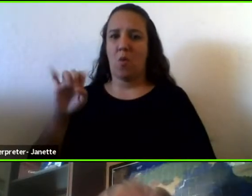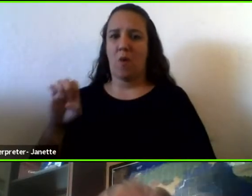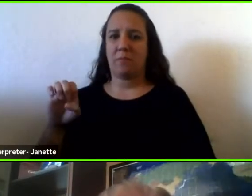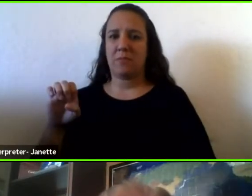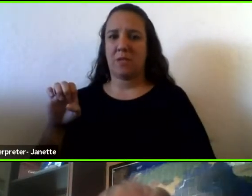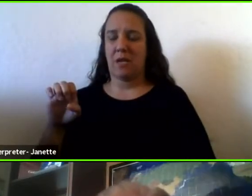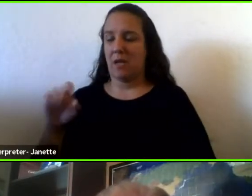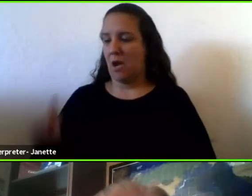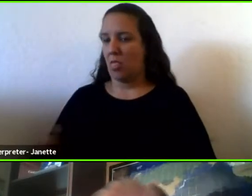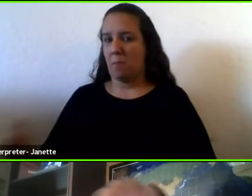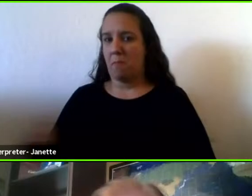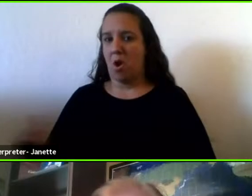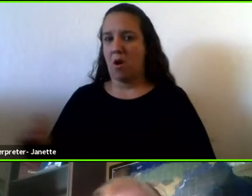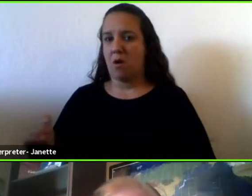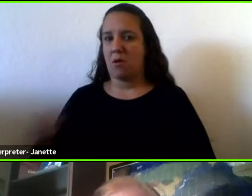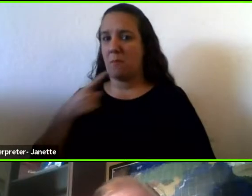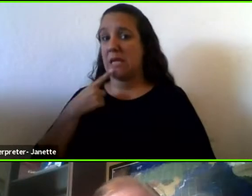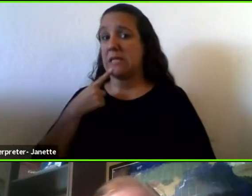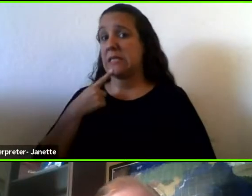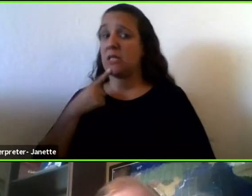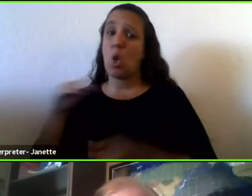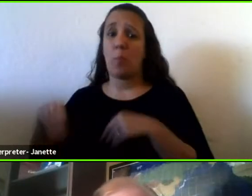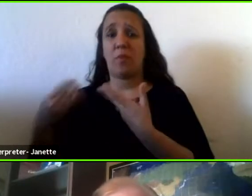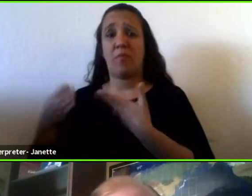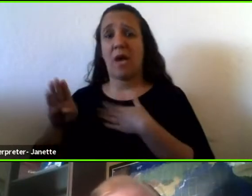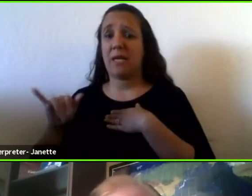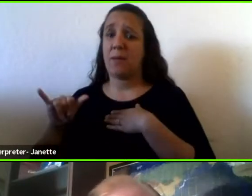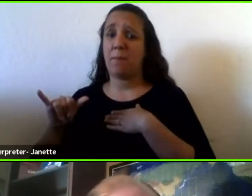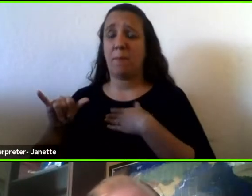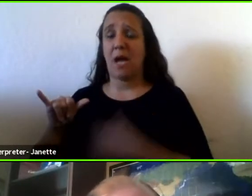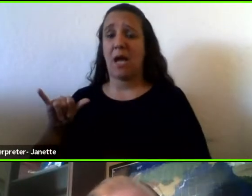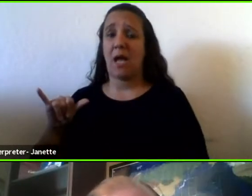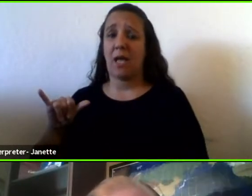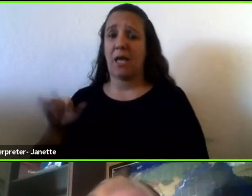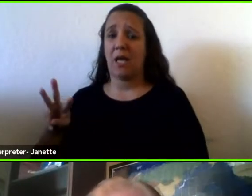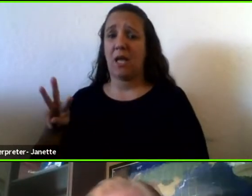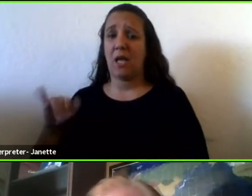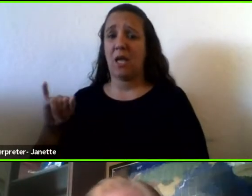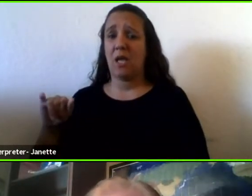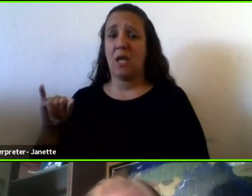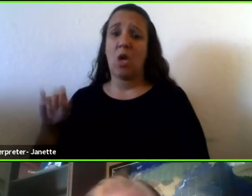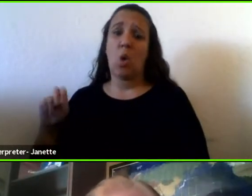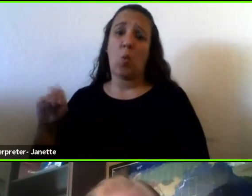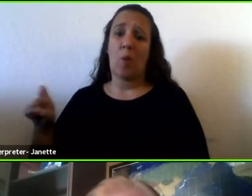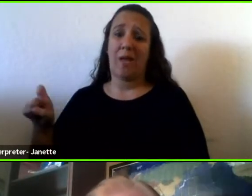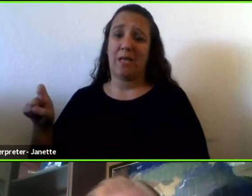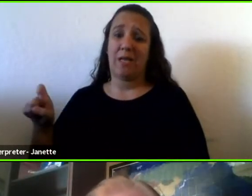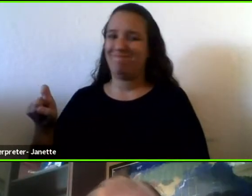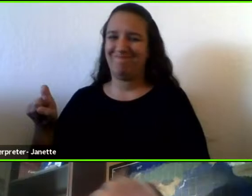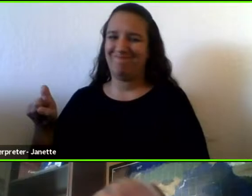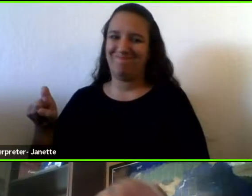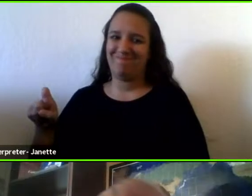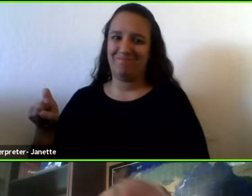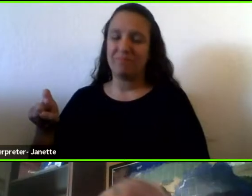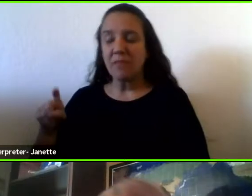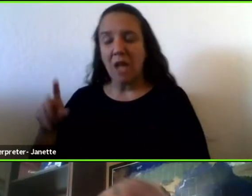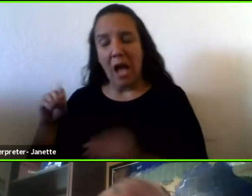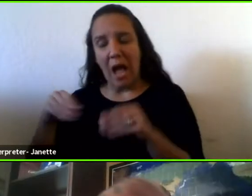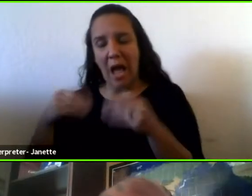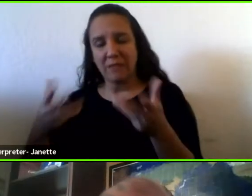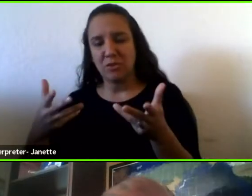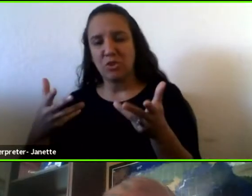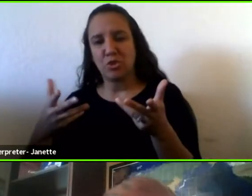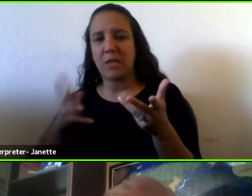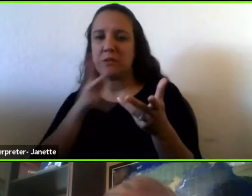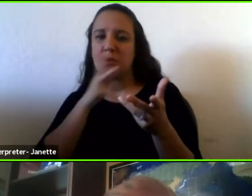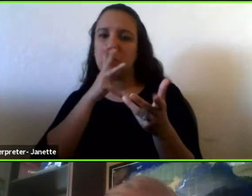Wix. You know, I want to be able to come in and say, okay, what's the best thing? I would encourage you to talk to a web designer. That's